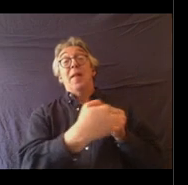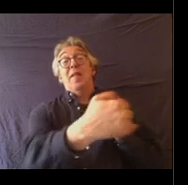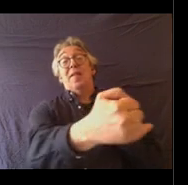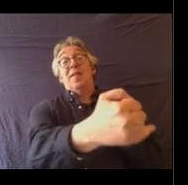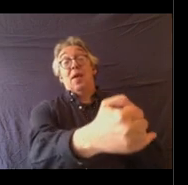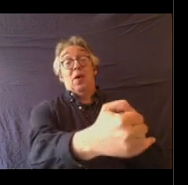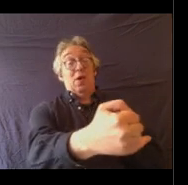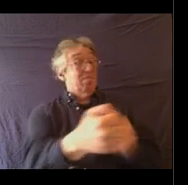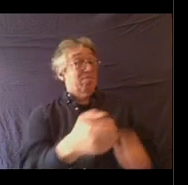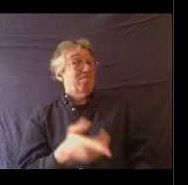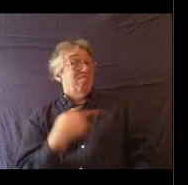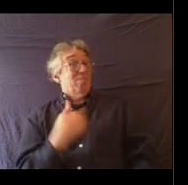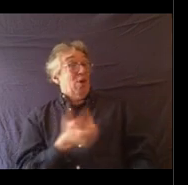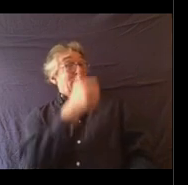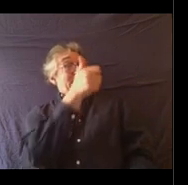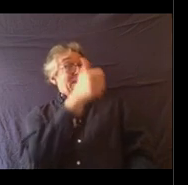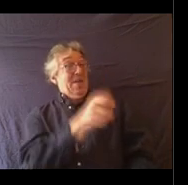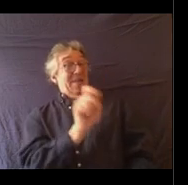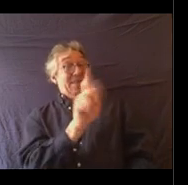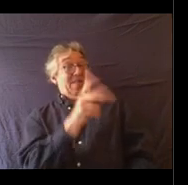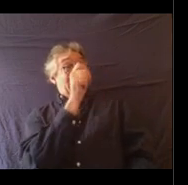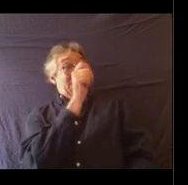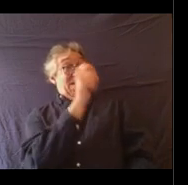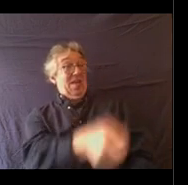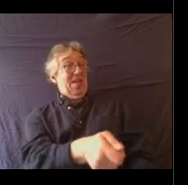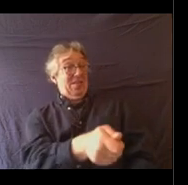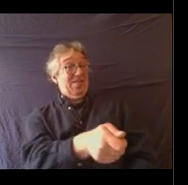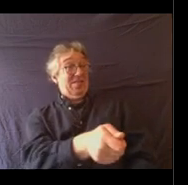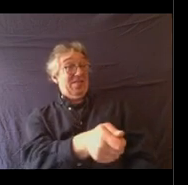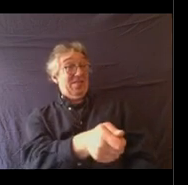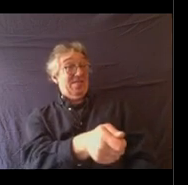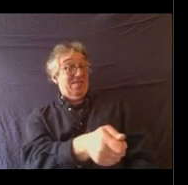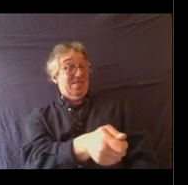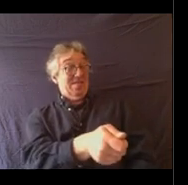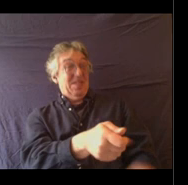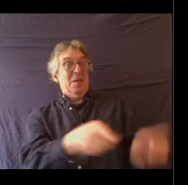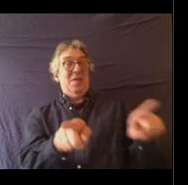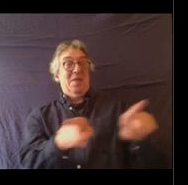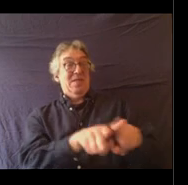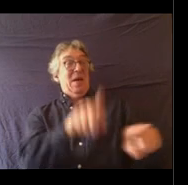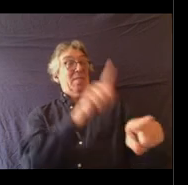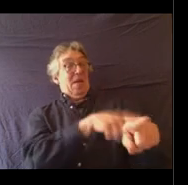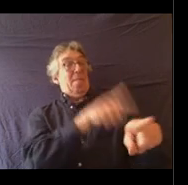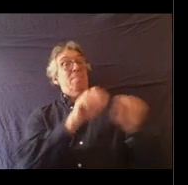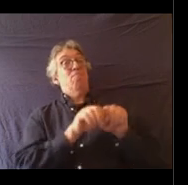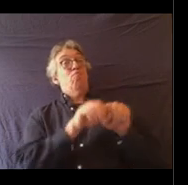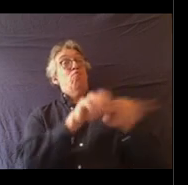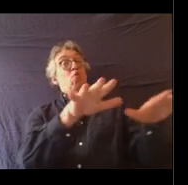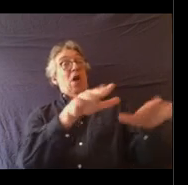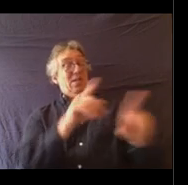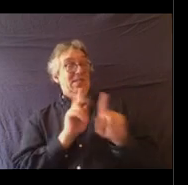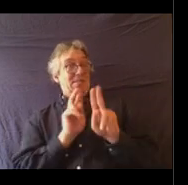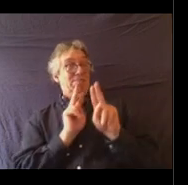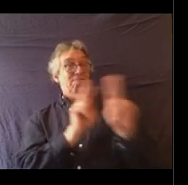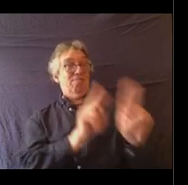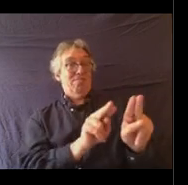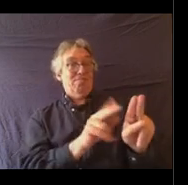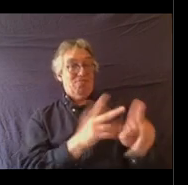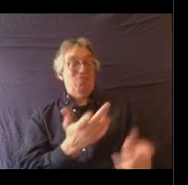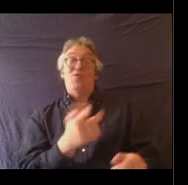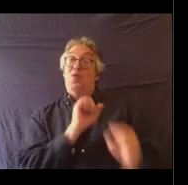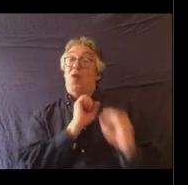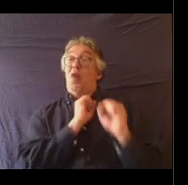on the TV and get the audiovisual content, which is broadcast. So there is a temporal element in